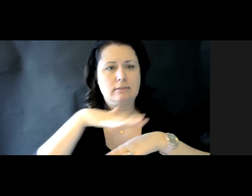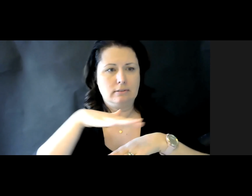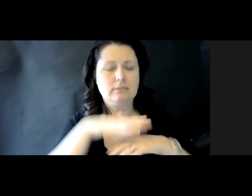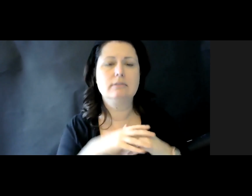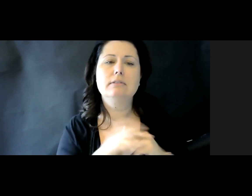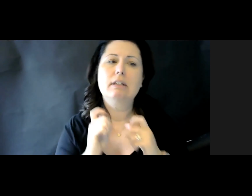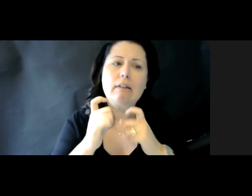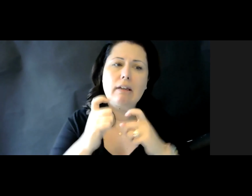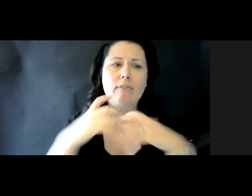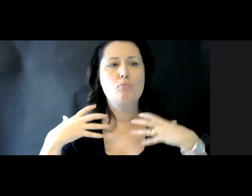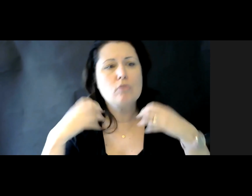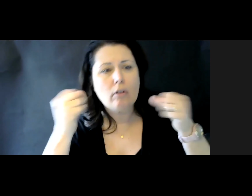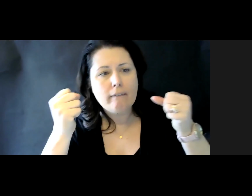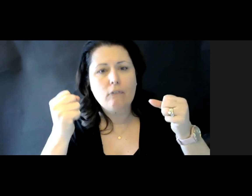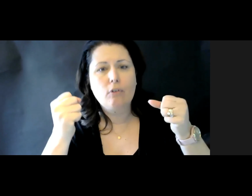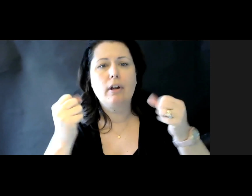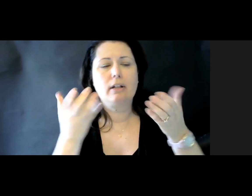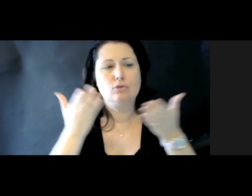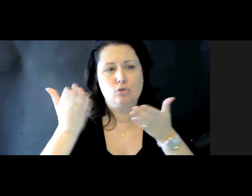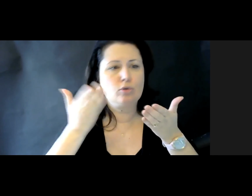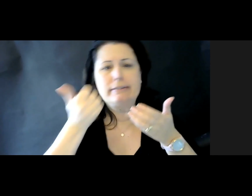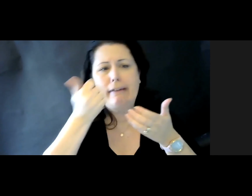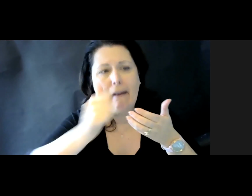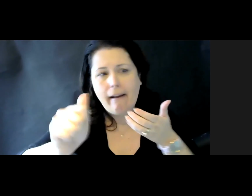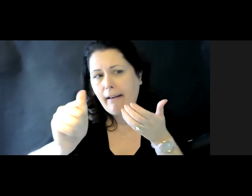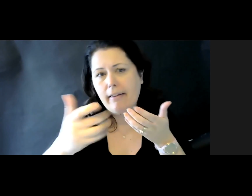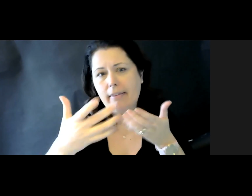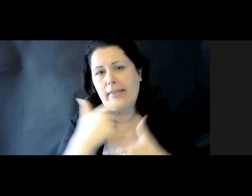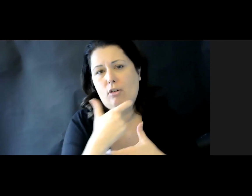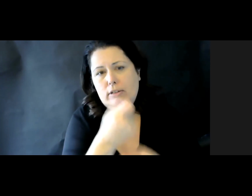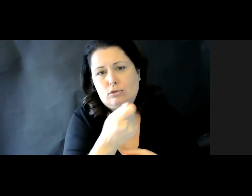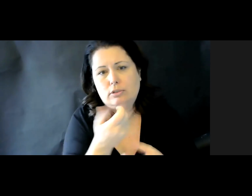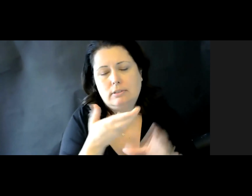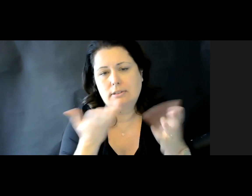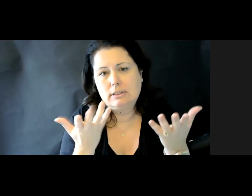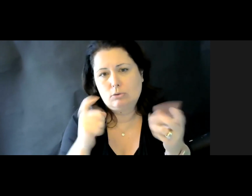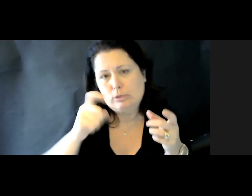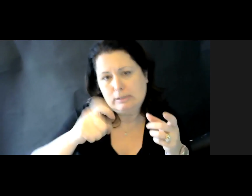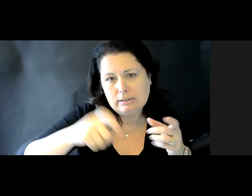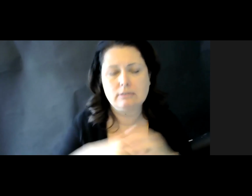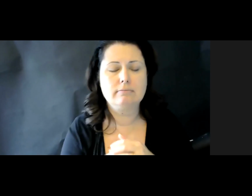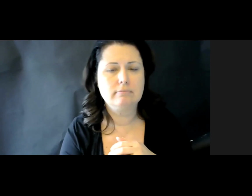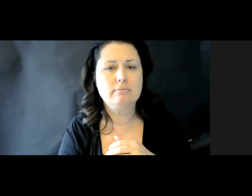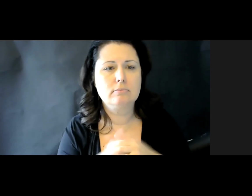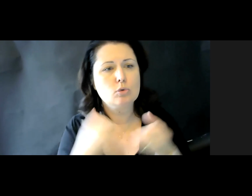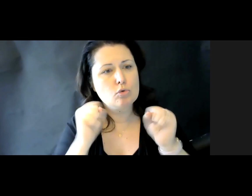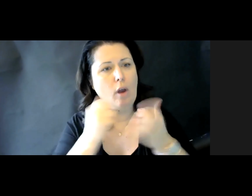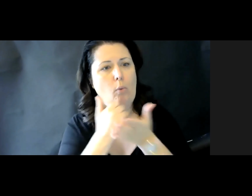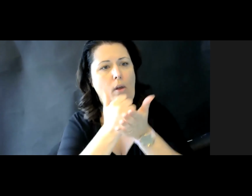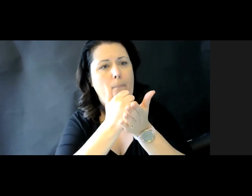them any recovery services that they might be interested in as well, and to try and